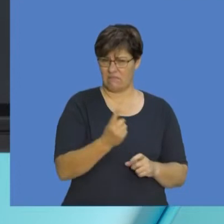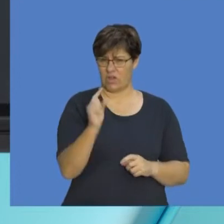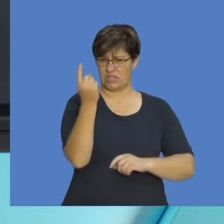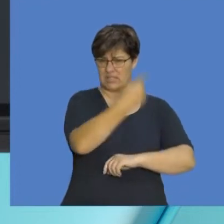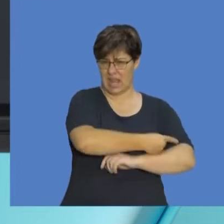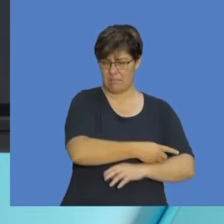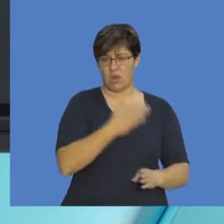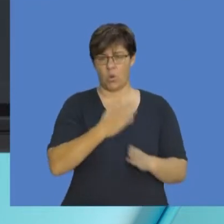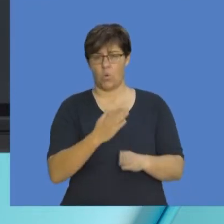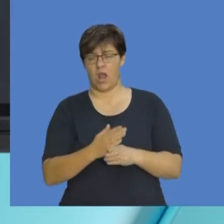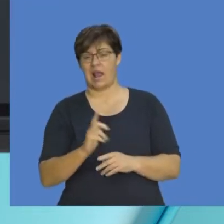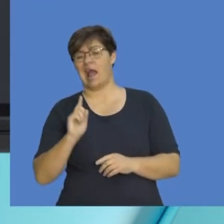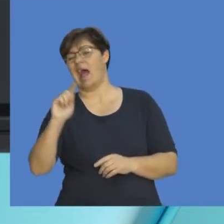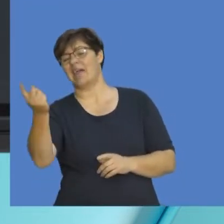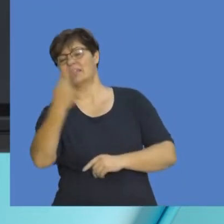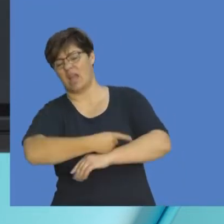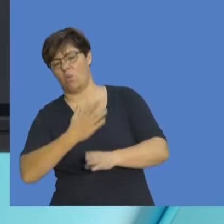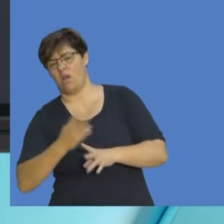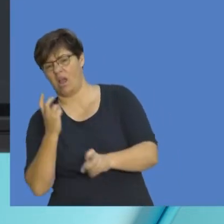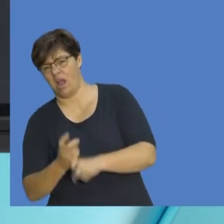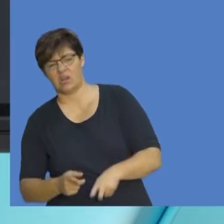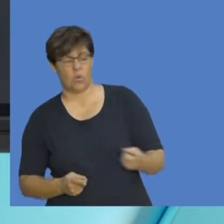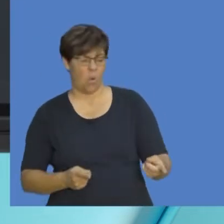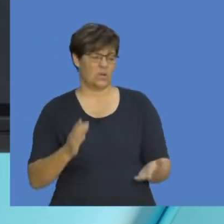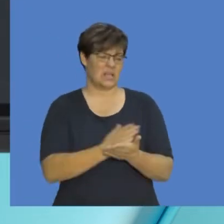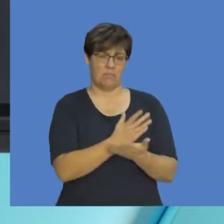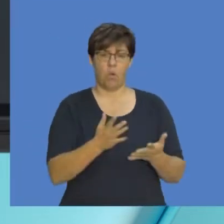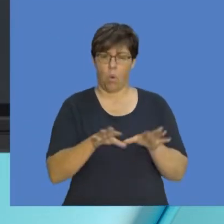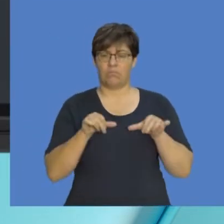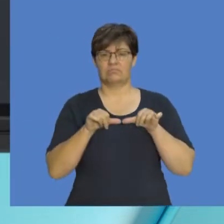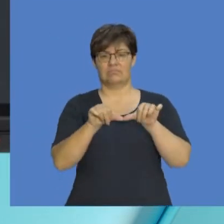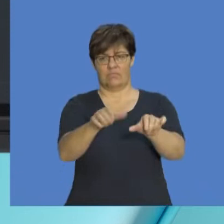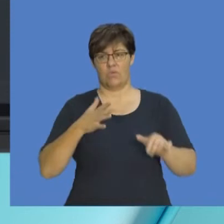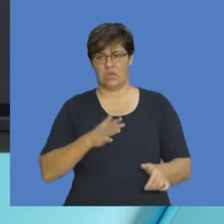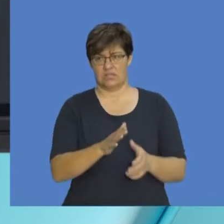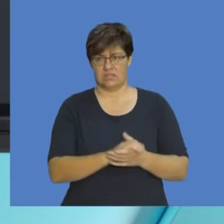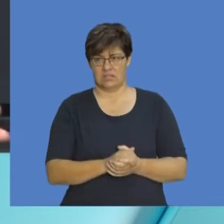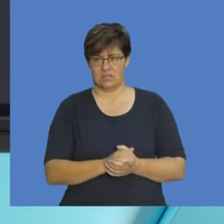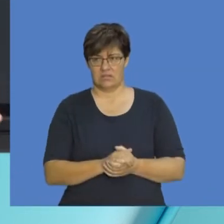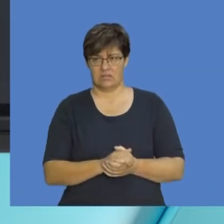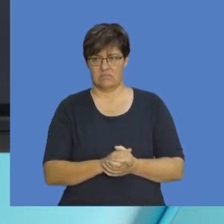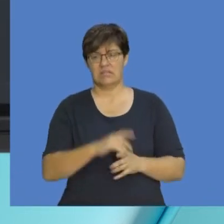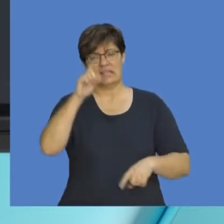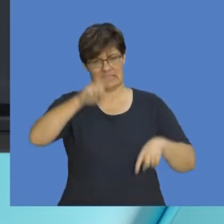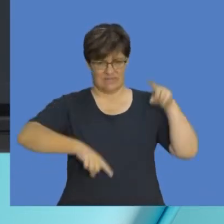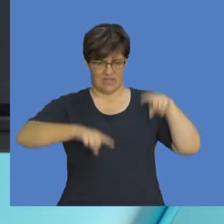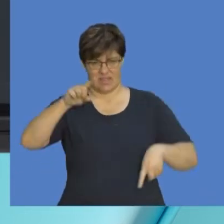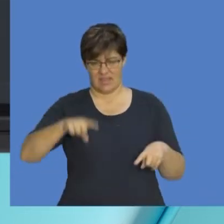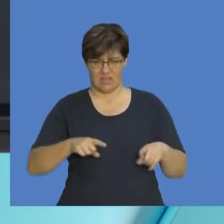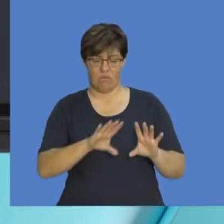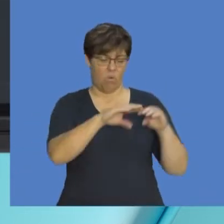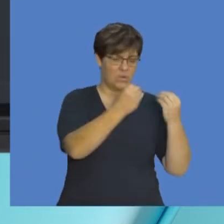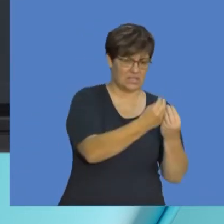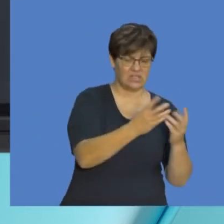day 1, but I work hard some days. Or do you want consistency? That will differ from